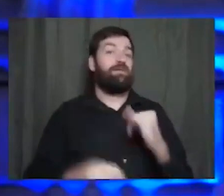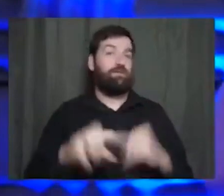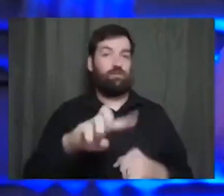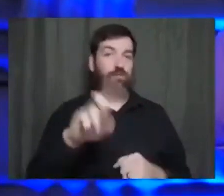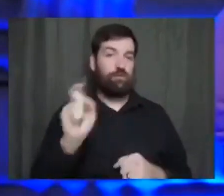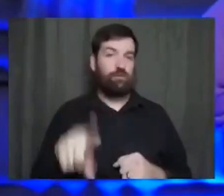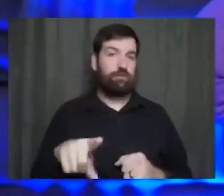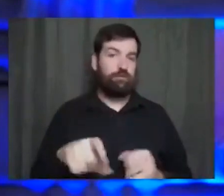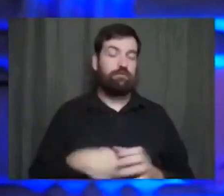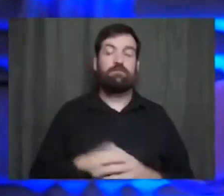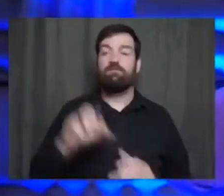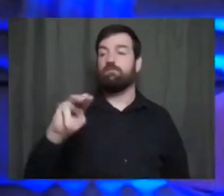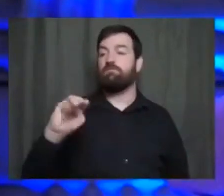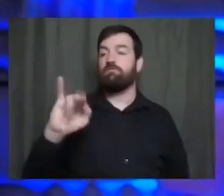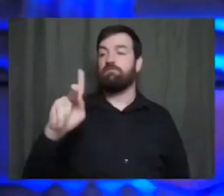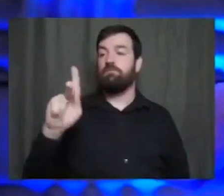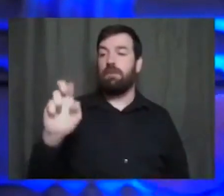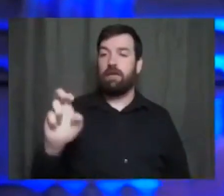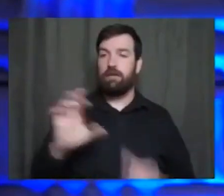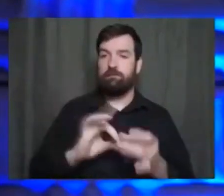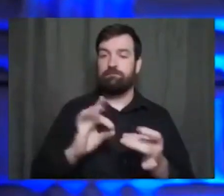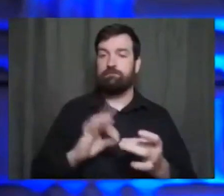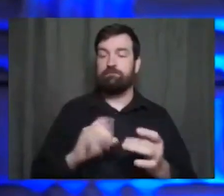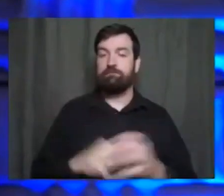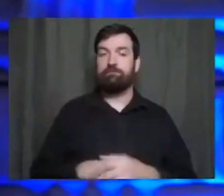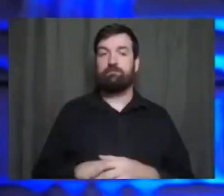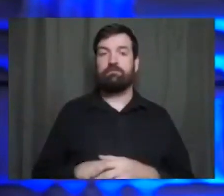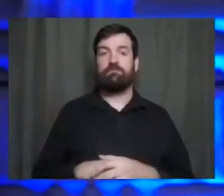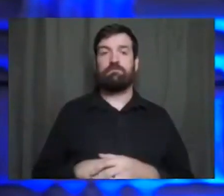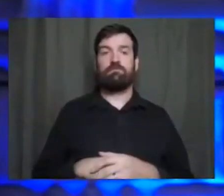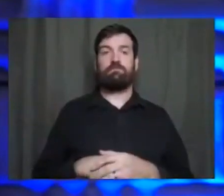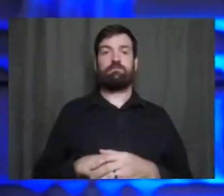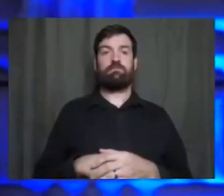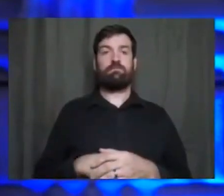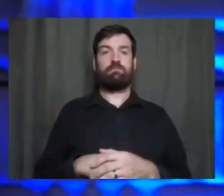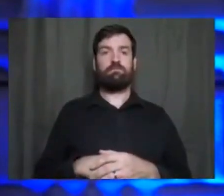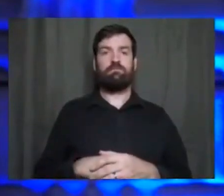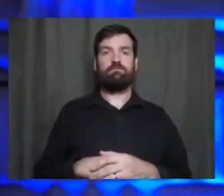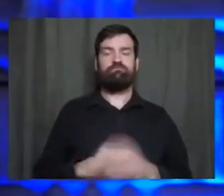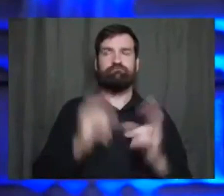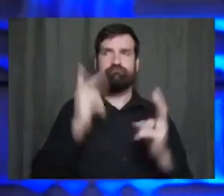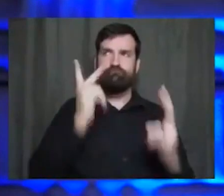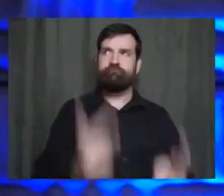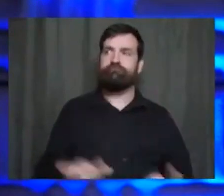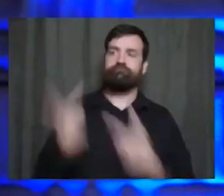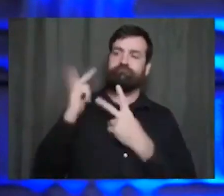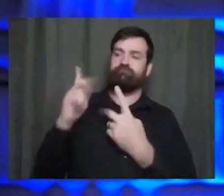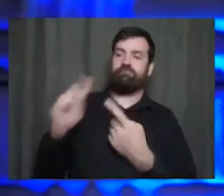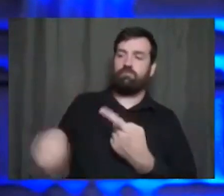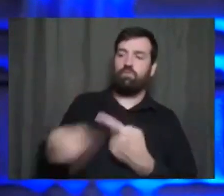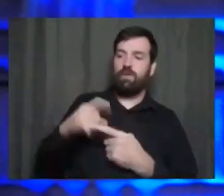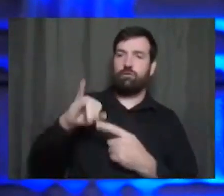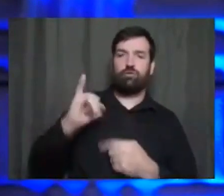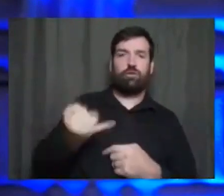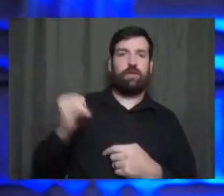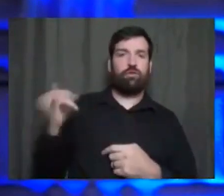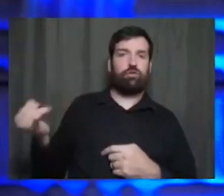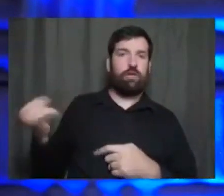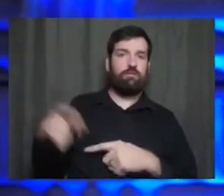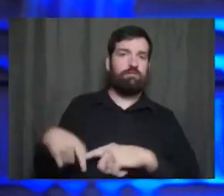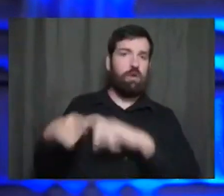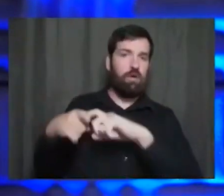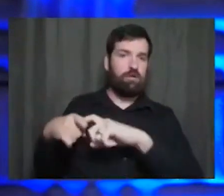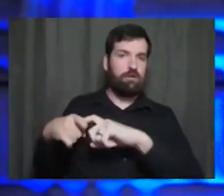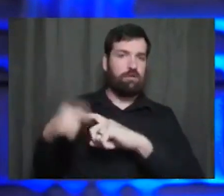Mike says, at the heart of it, he's looking back to when the J&J vaccine was paused because there were concern over